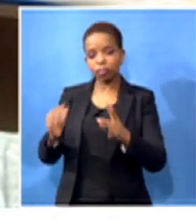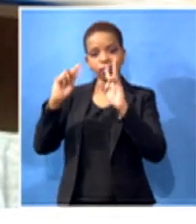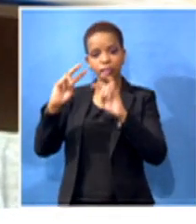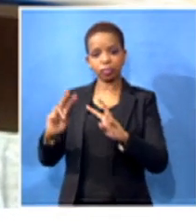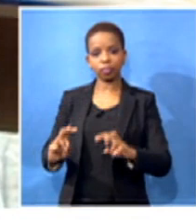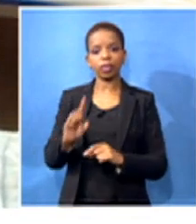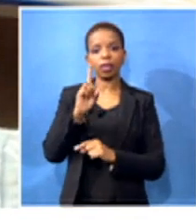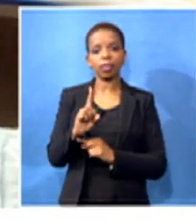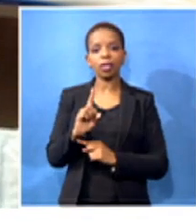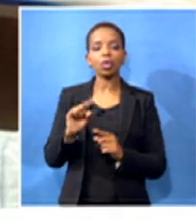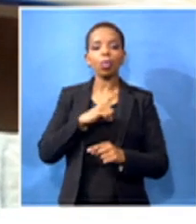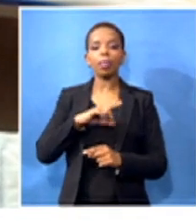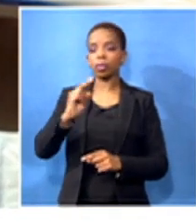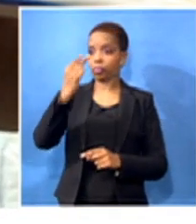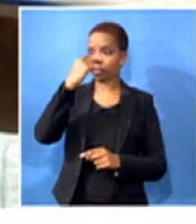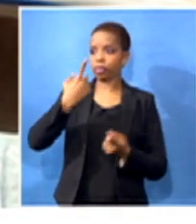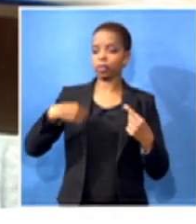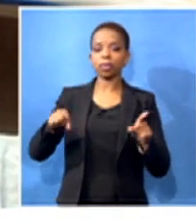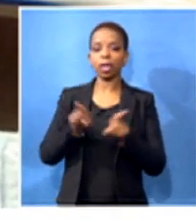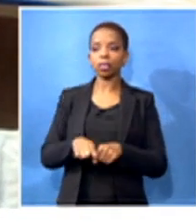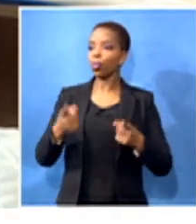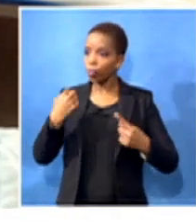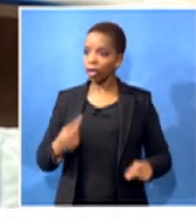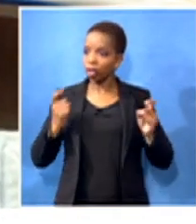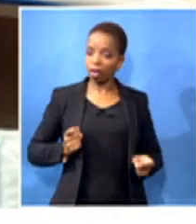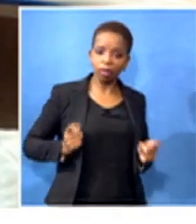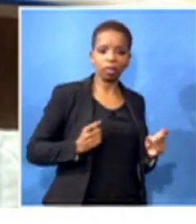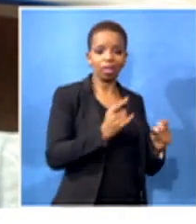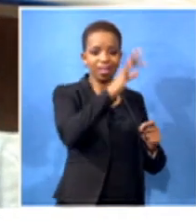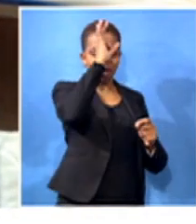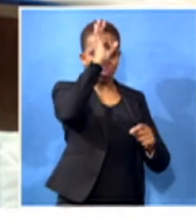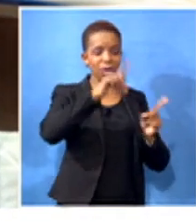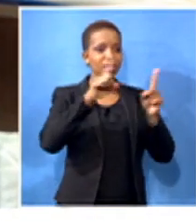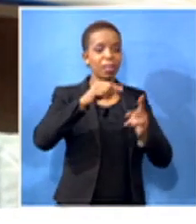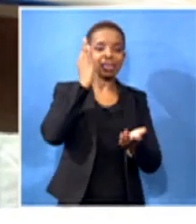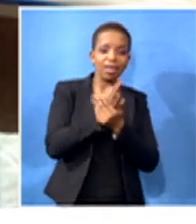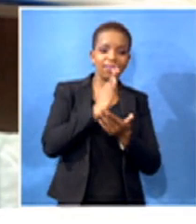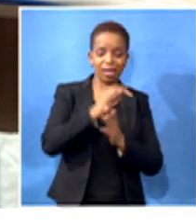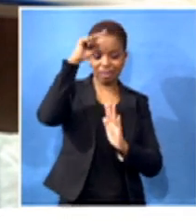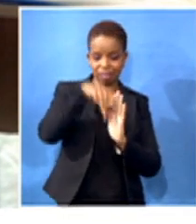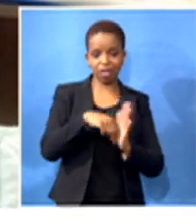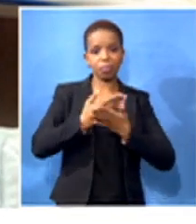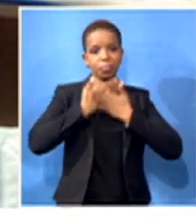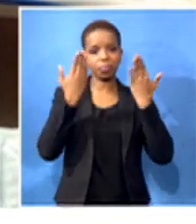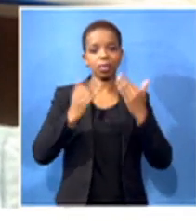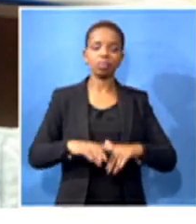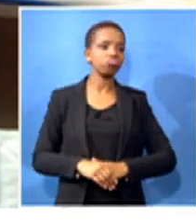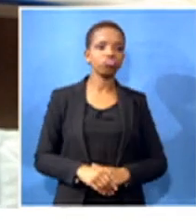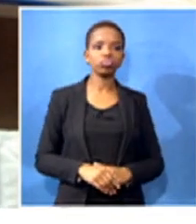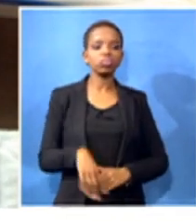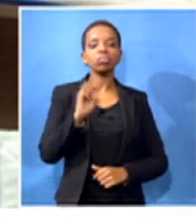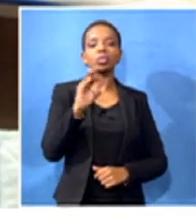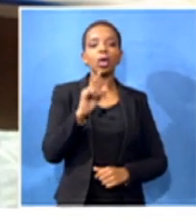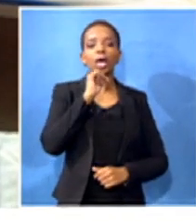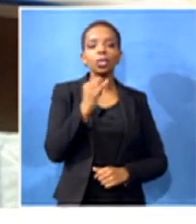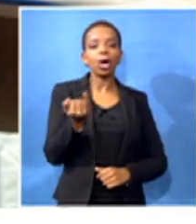jumping without knowing actually the exact extent and the facts around this matter of the PPEs that are missing. So it's not that we